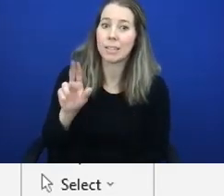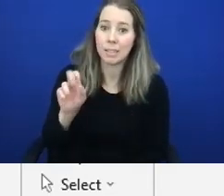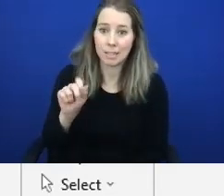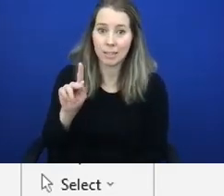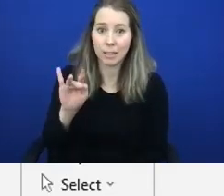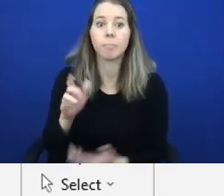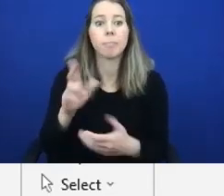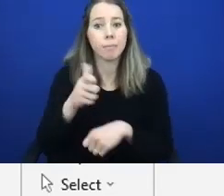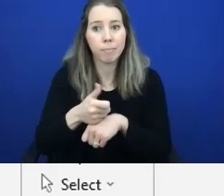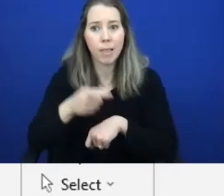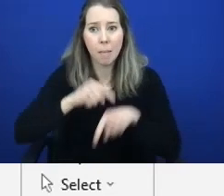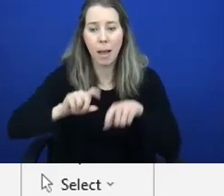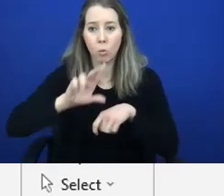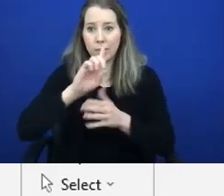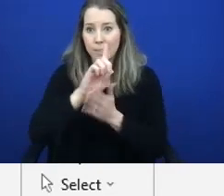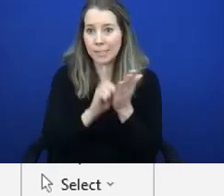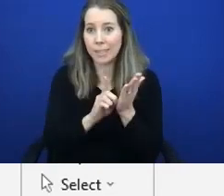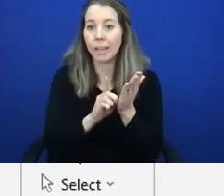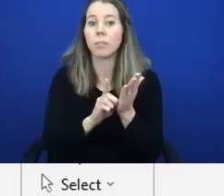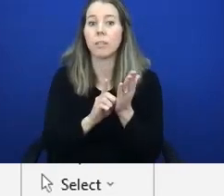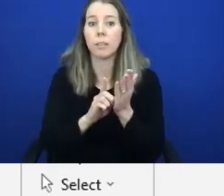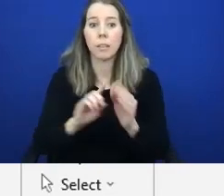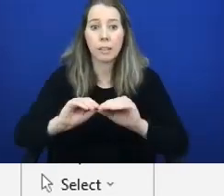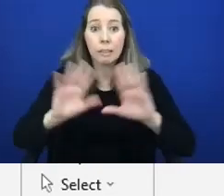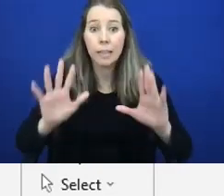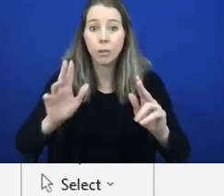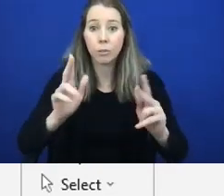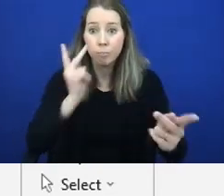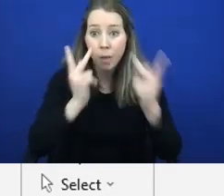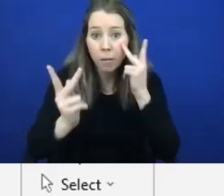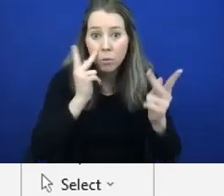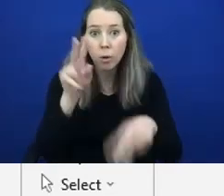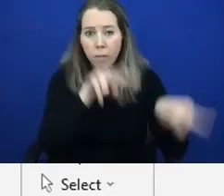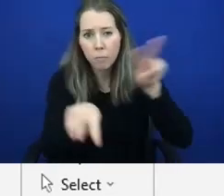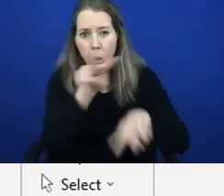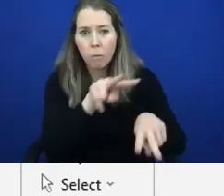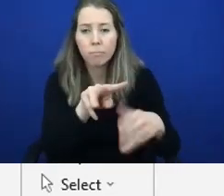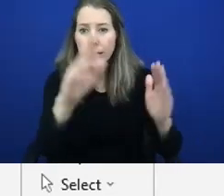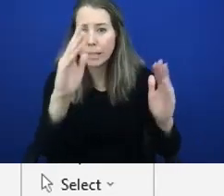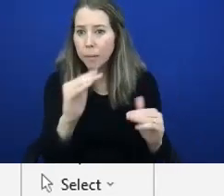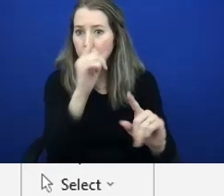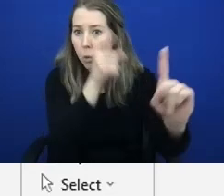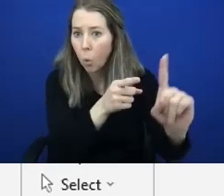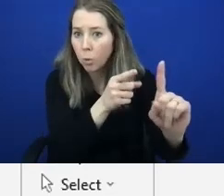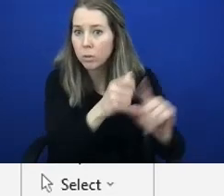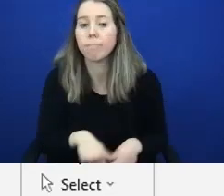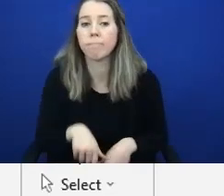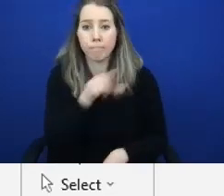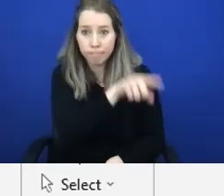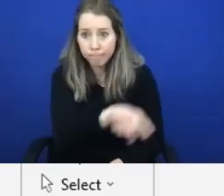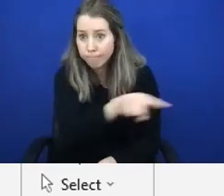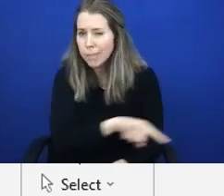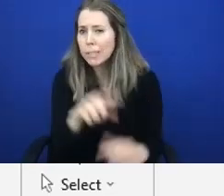backward design. We create clear, observable, expected goals. What is it that they are